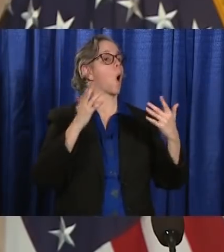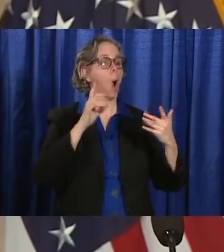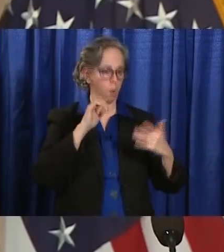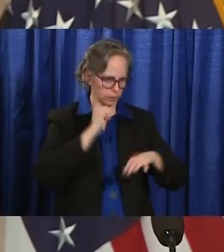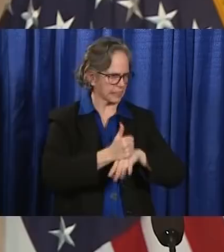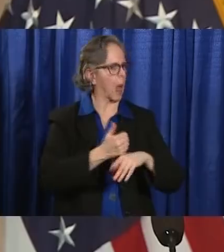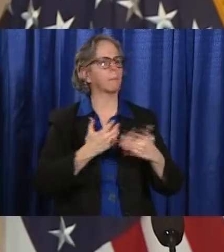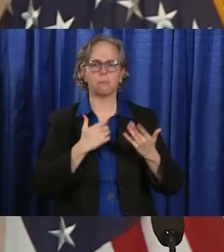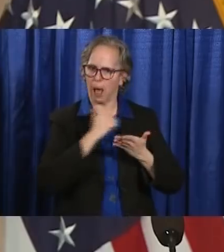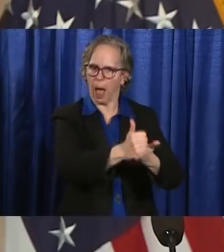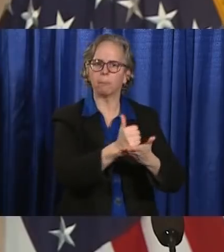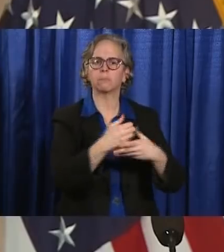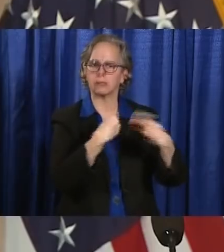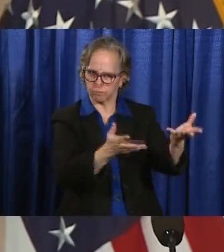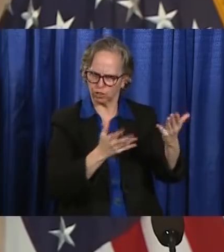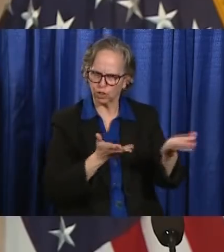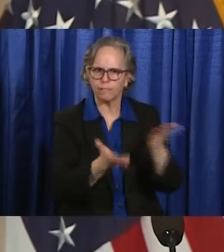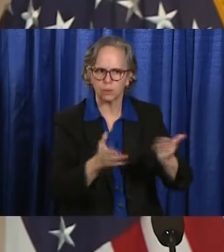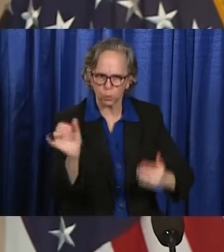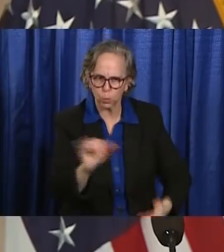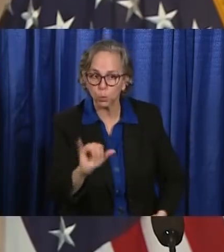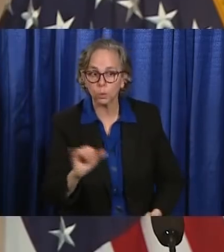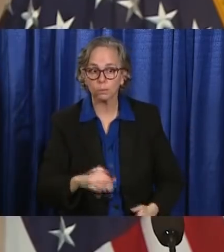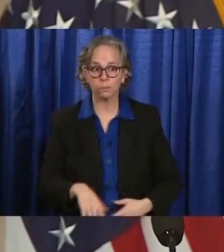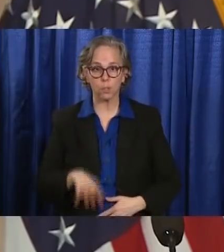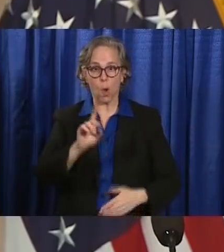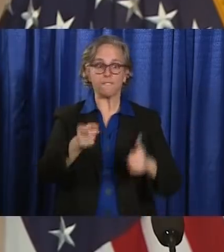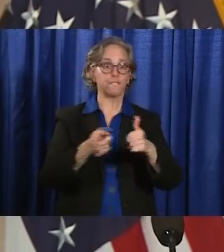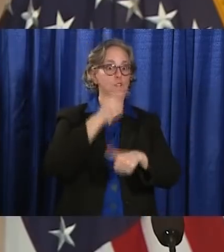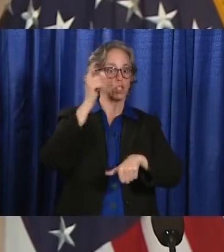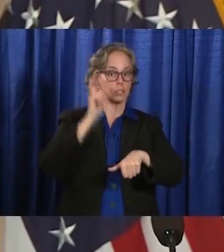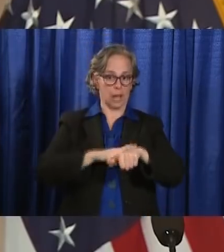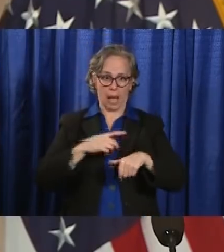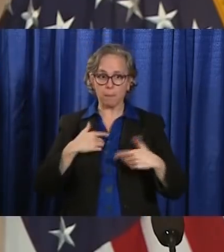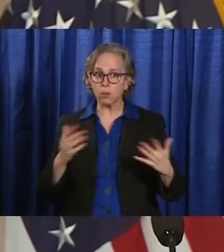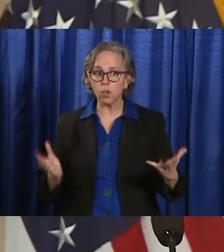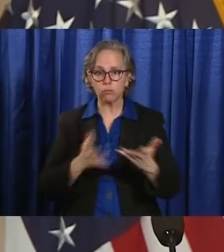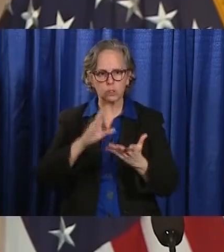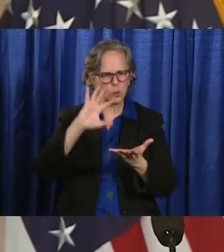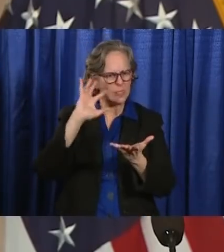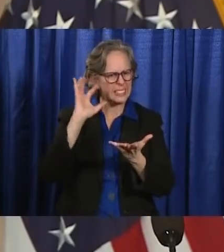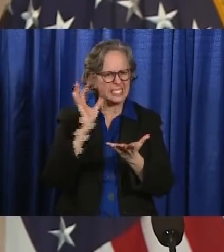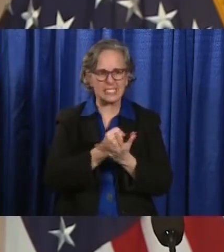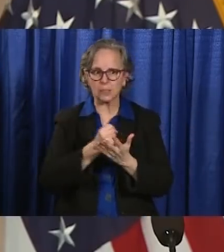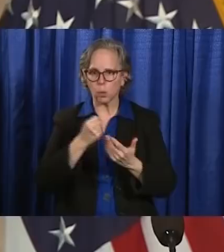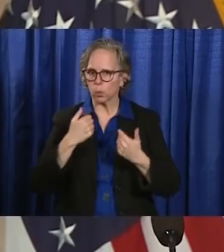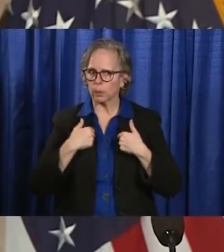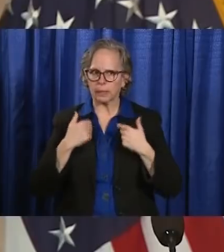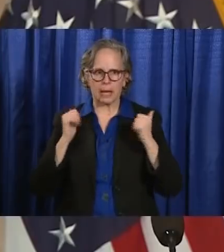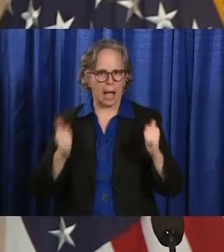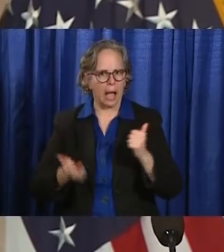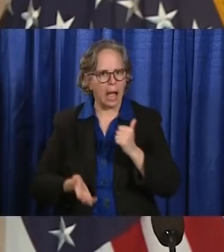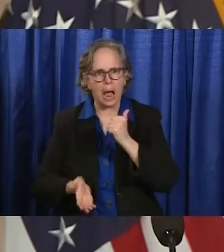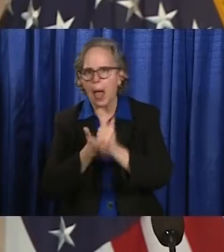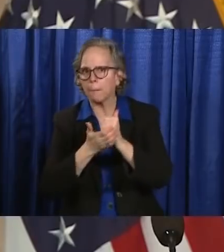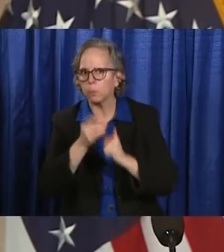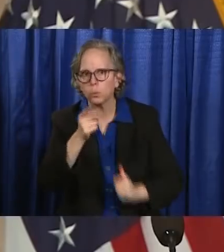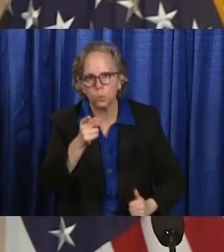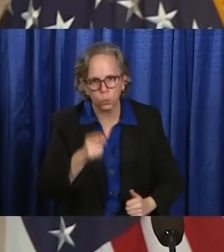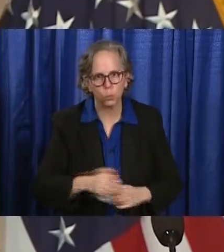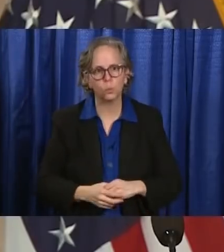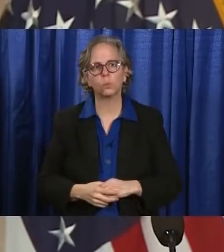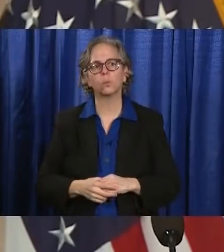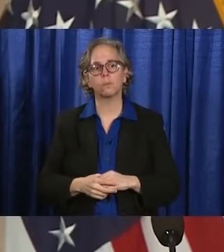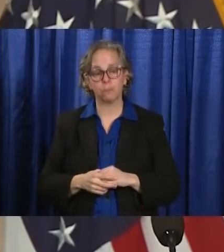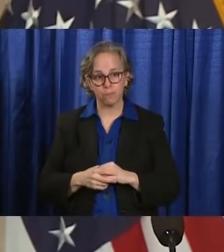time, we certainly encourage you to take advantage of what we have to offer you during this period. And you can access those